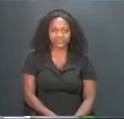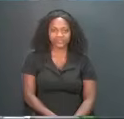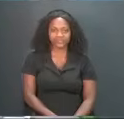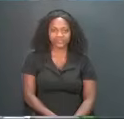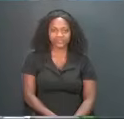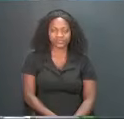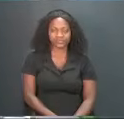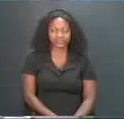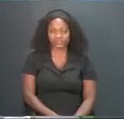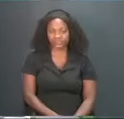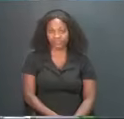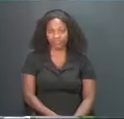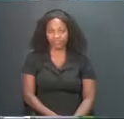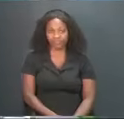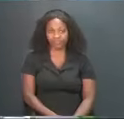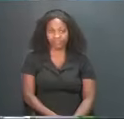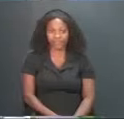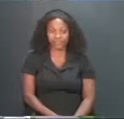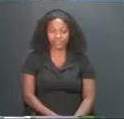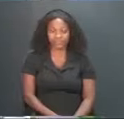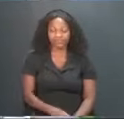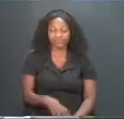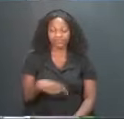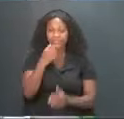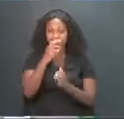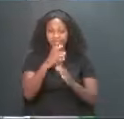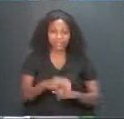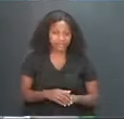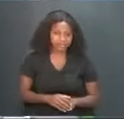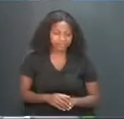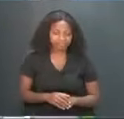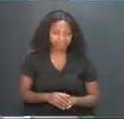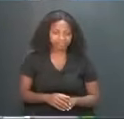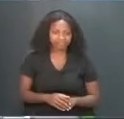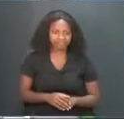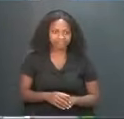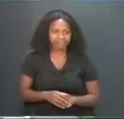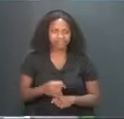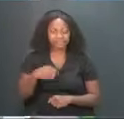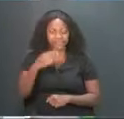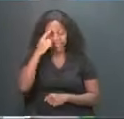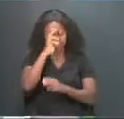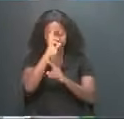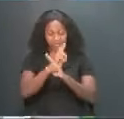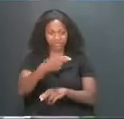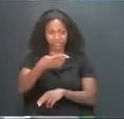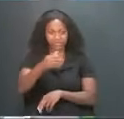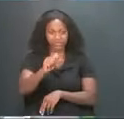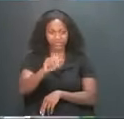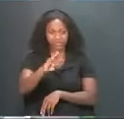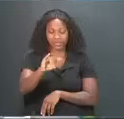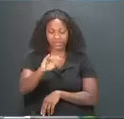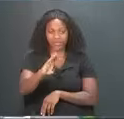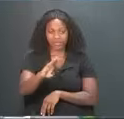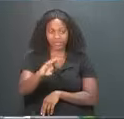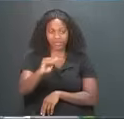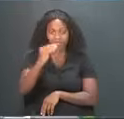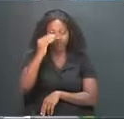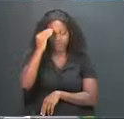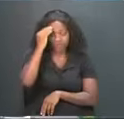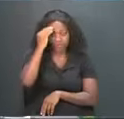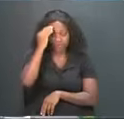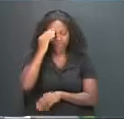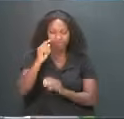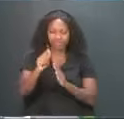I'm sure my colleague, Honorable Habib, is aware of the provisions of